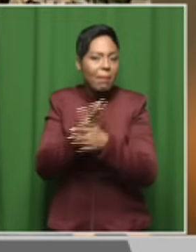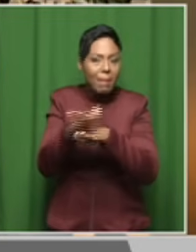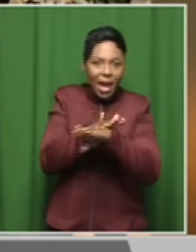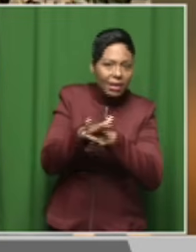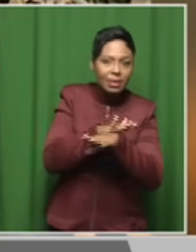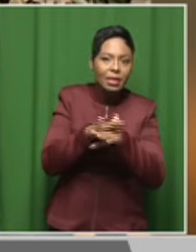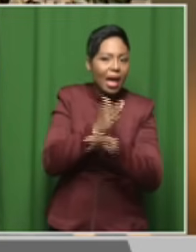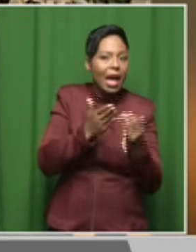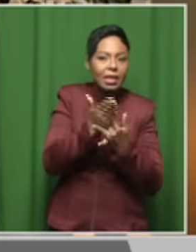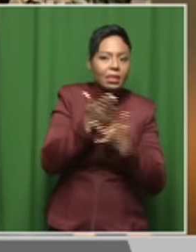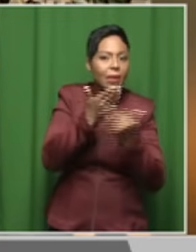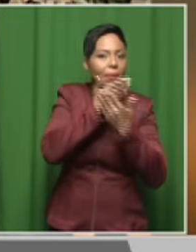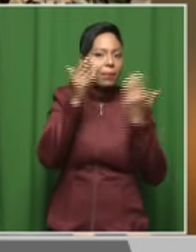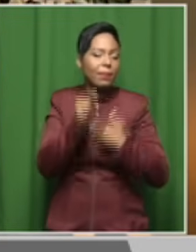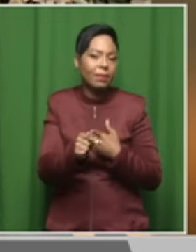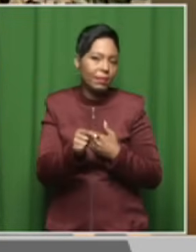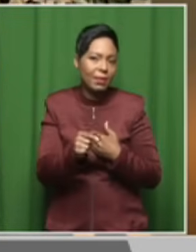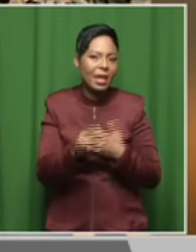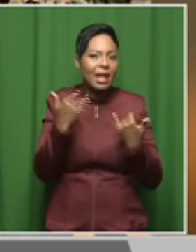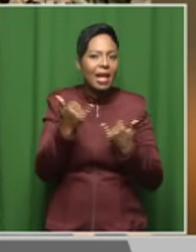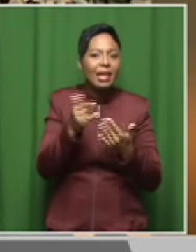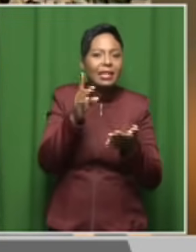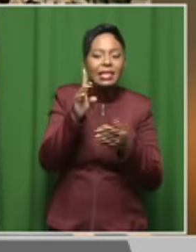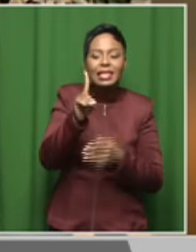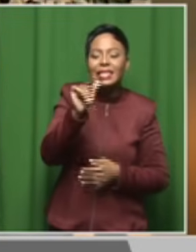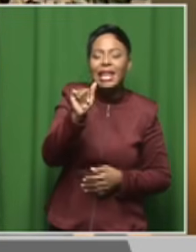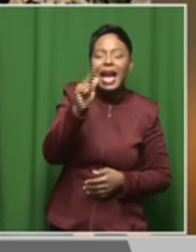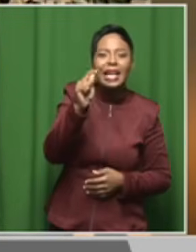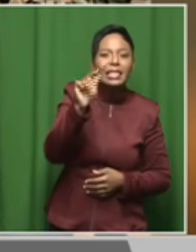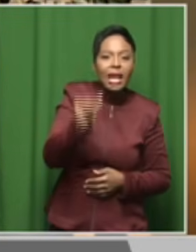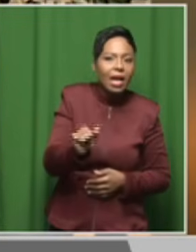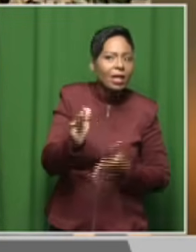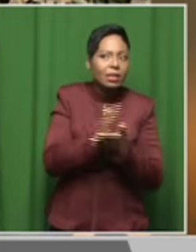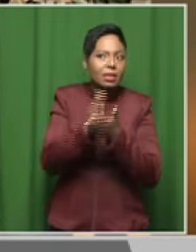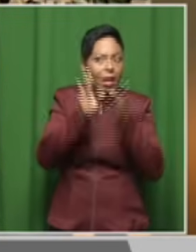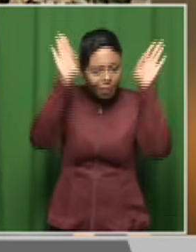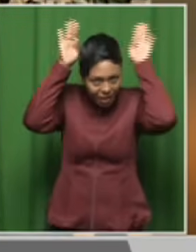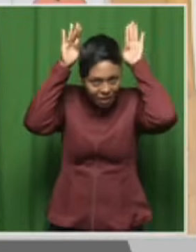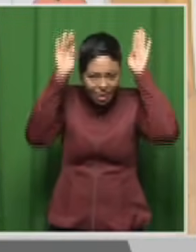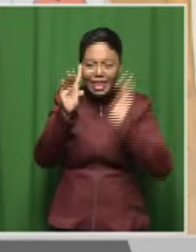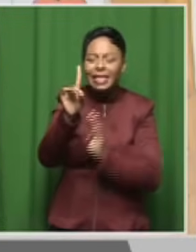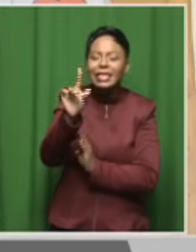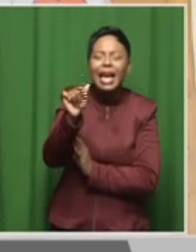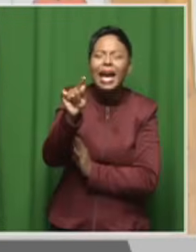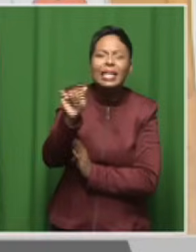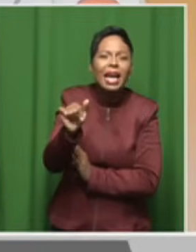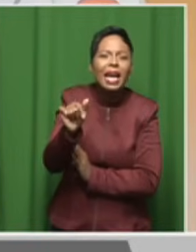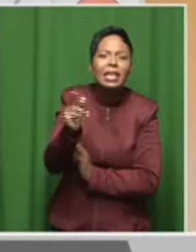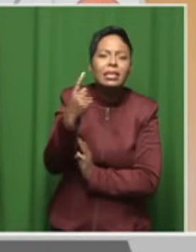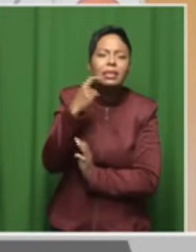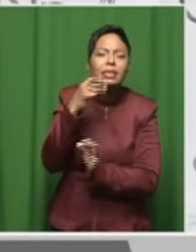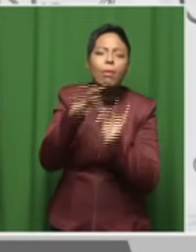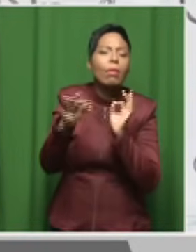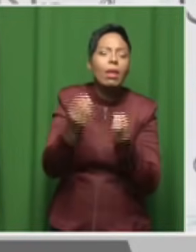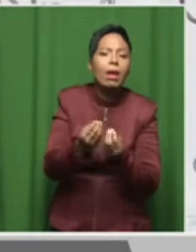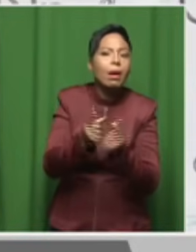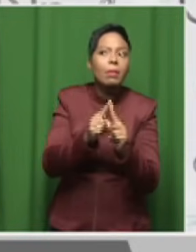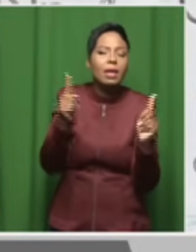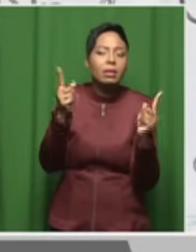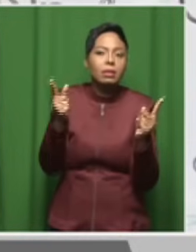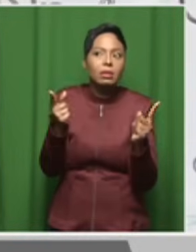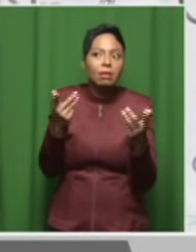the digital world. They don't have access to data. I mean, this needs to be looked at. It's not something we should have to discuss in the 21st